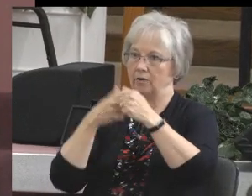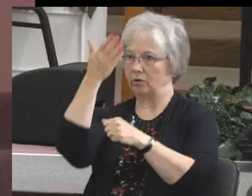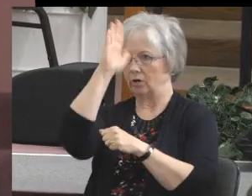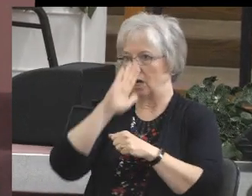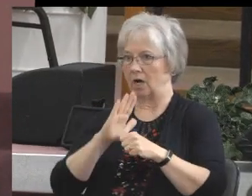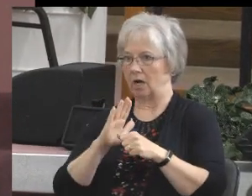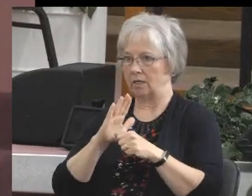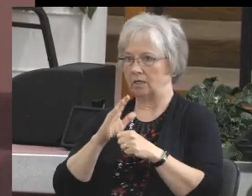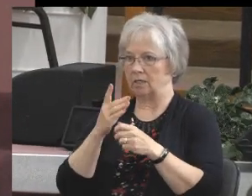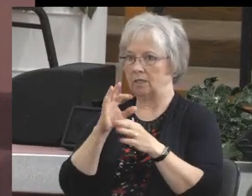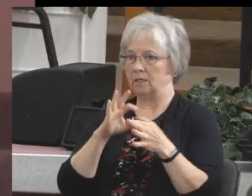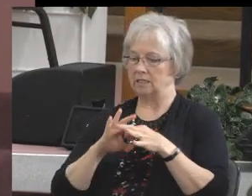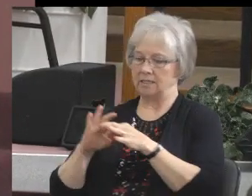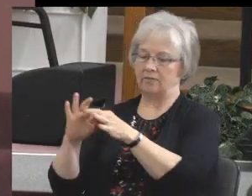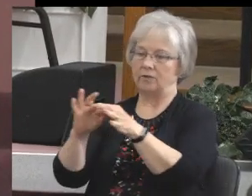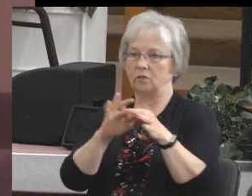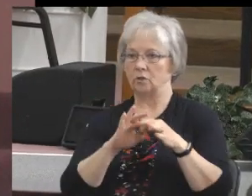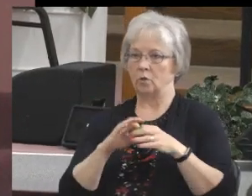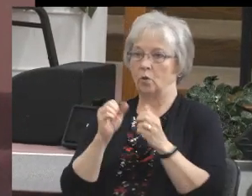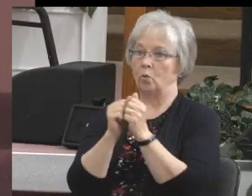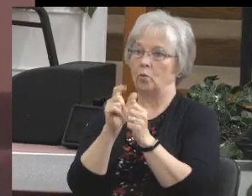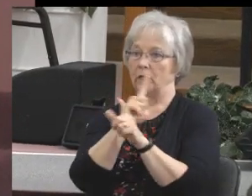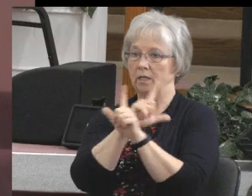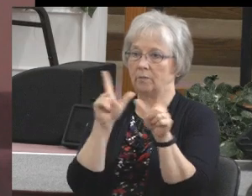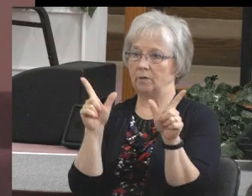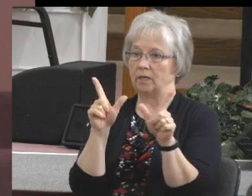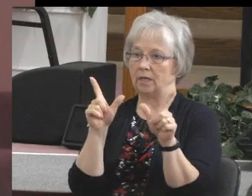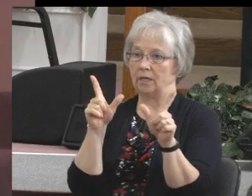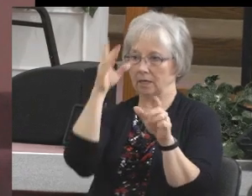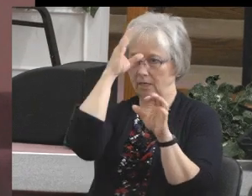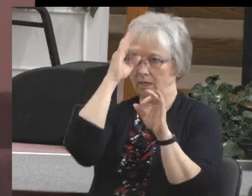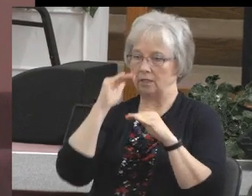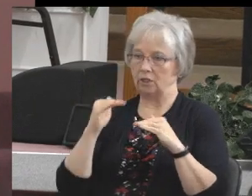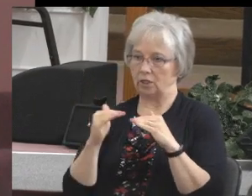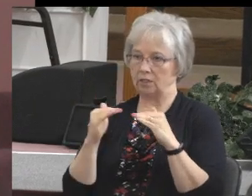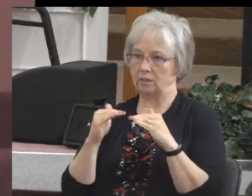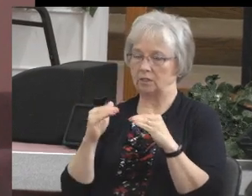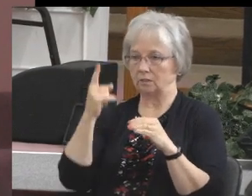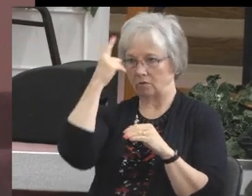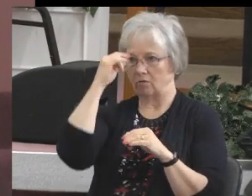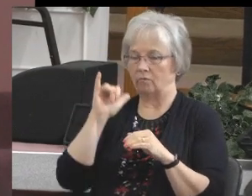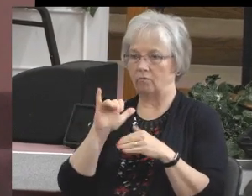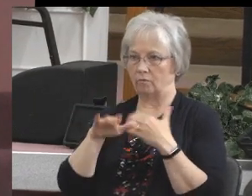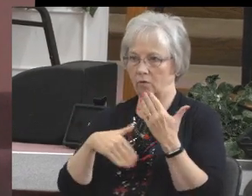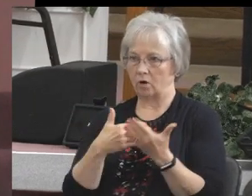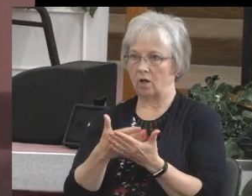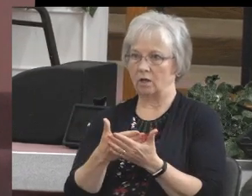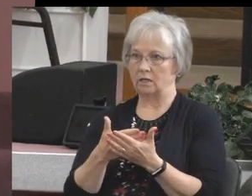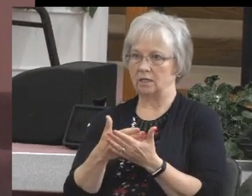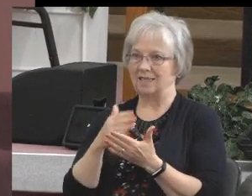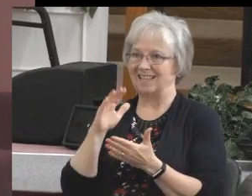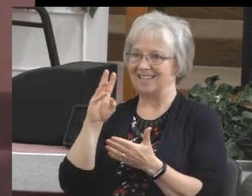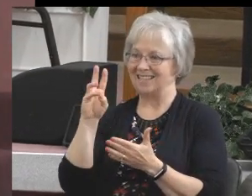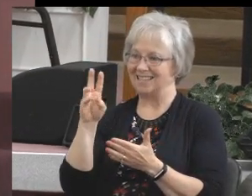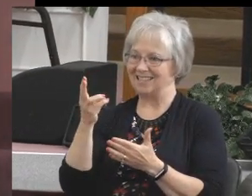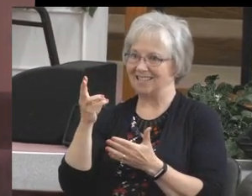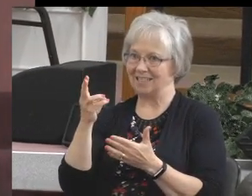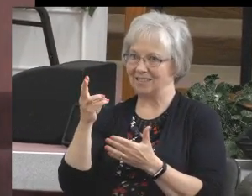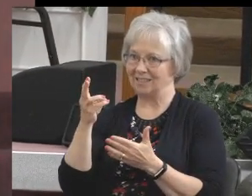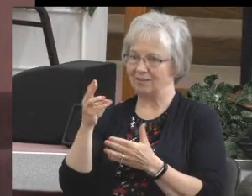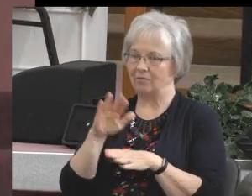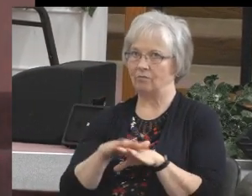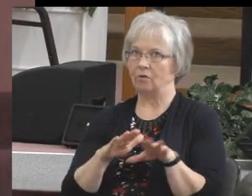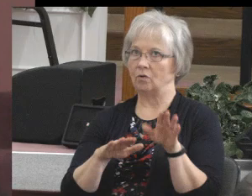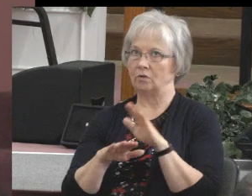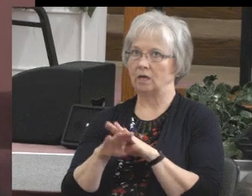with liberty and justice for all. The sixth fold is where our hearts lie. The